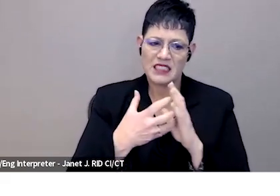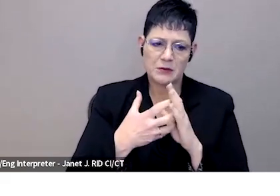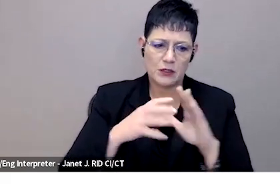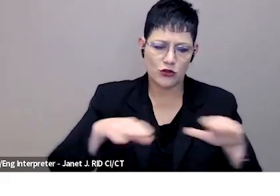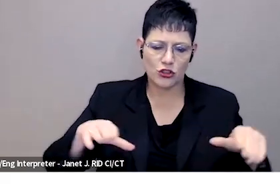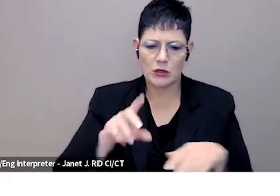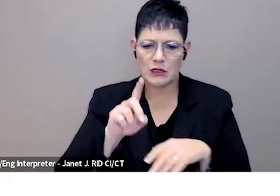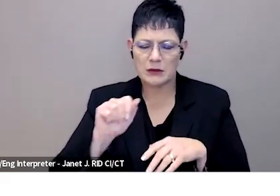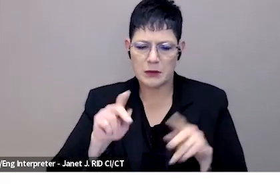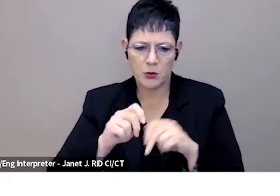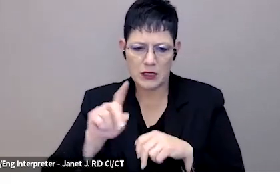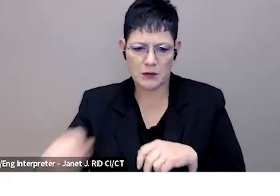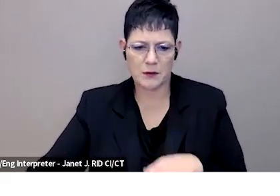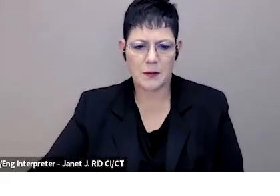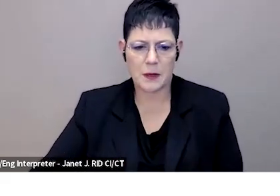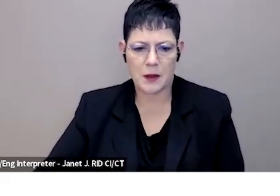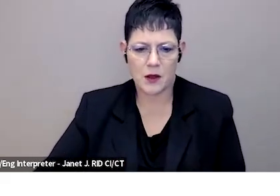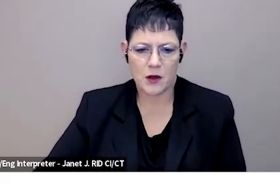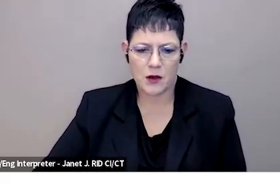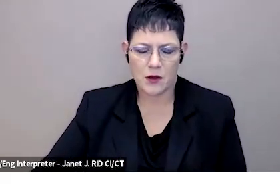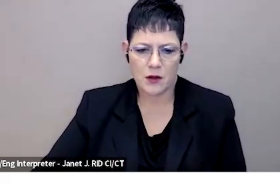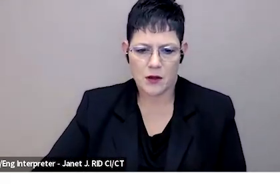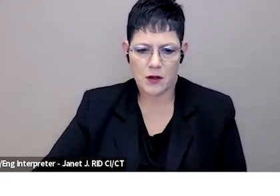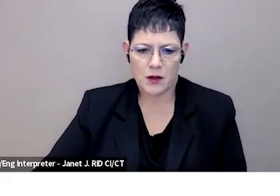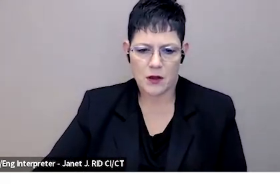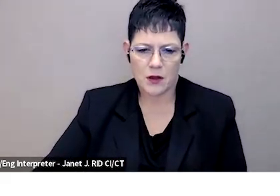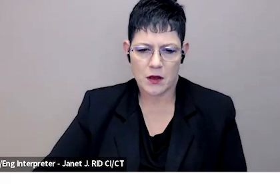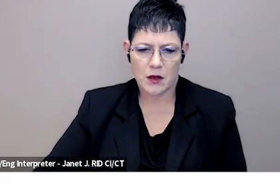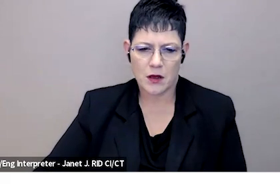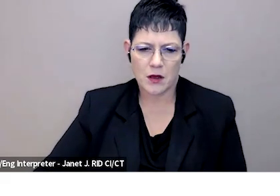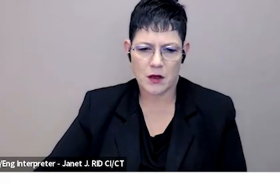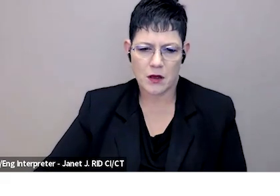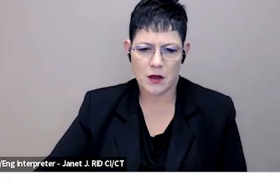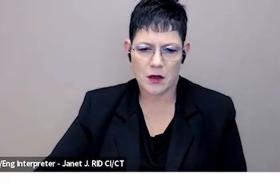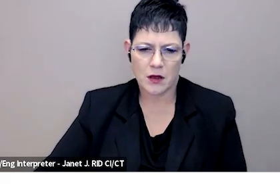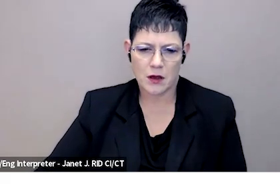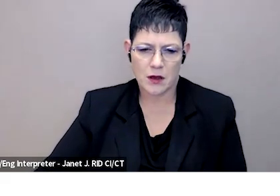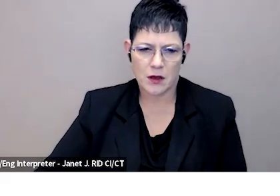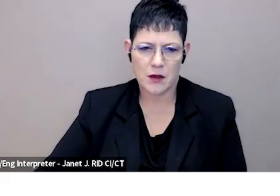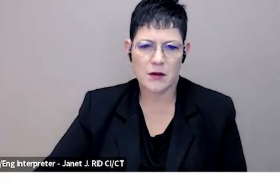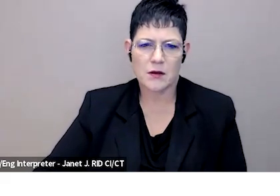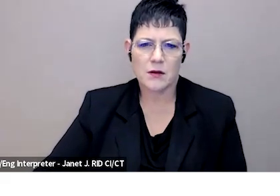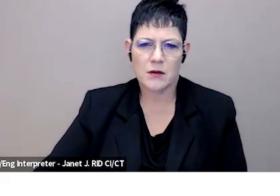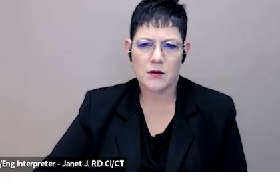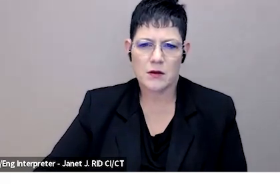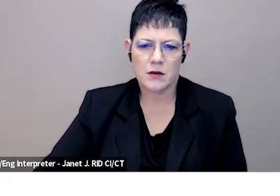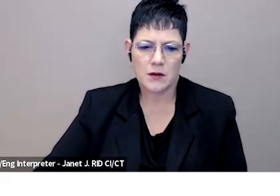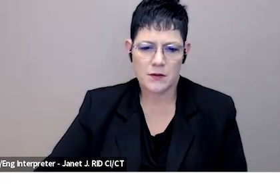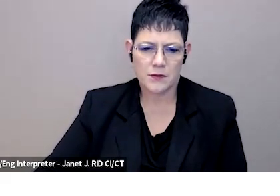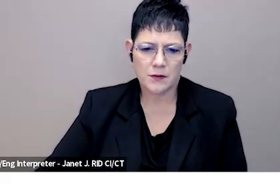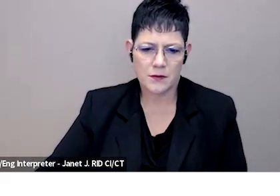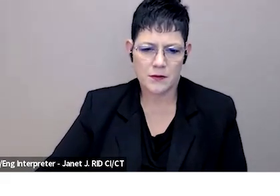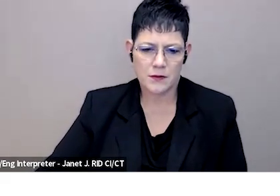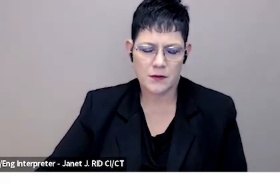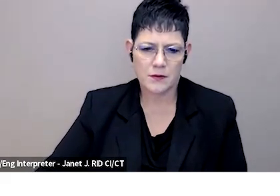Carol, daily tasks such as dressing, Carol? bathing. Yes. So I'm sorry, yes. Sean. I think what I'm going to jump in and ask you to do,